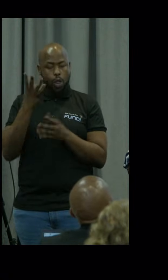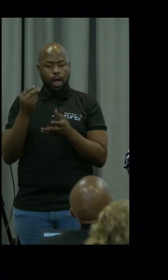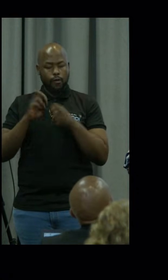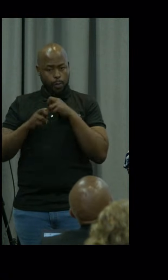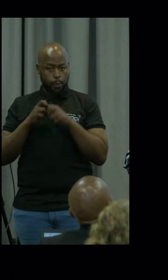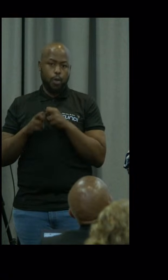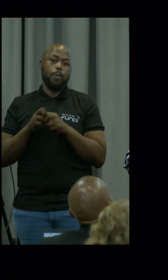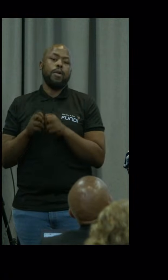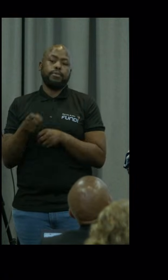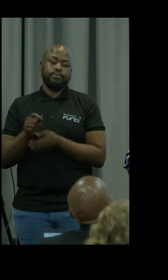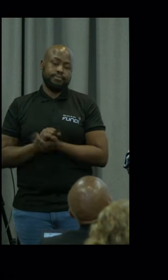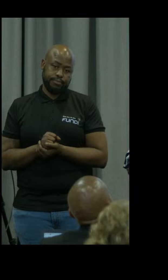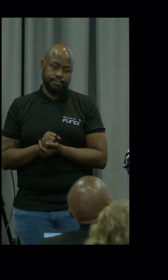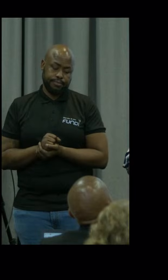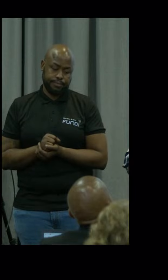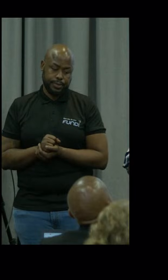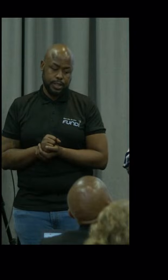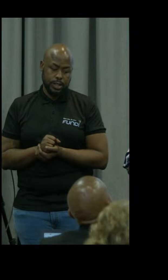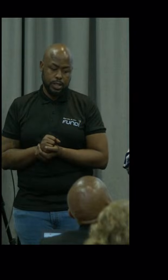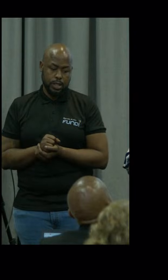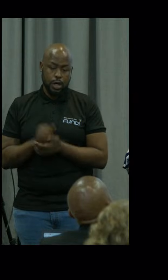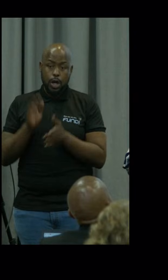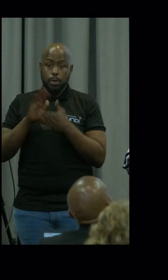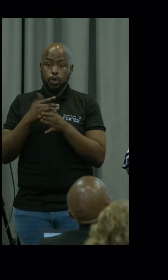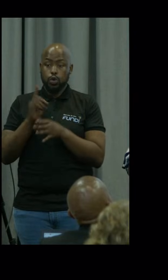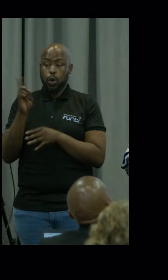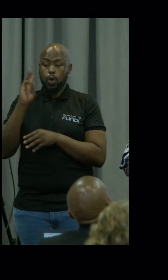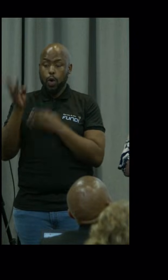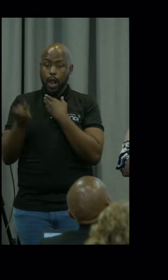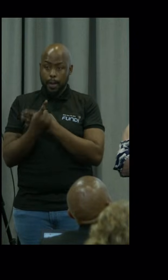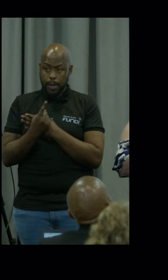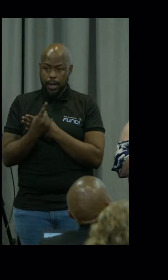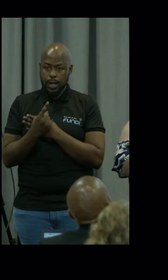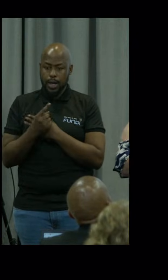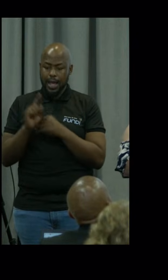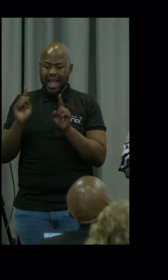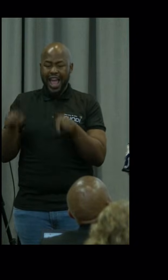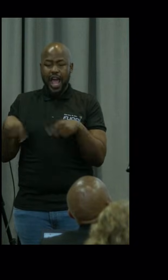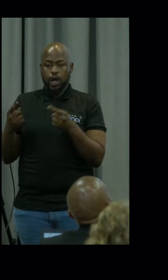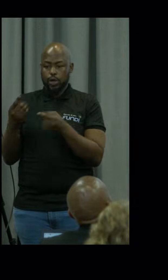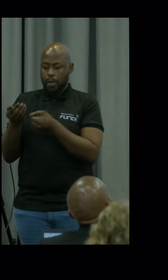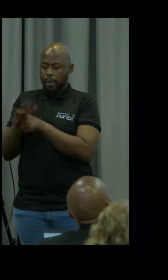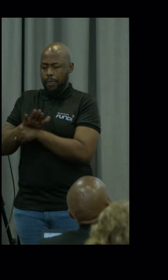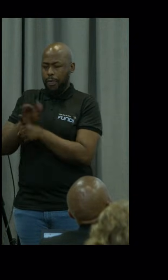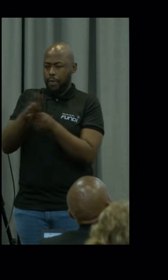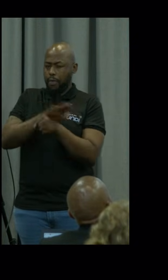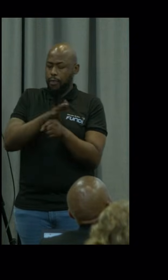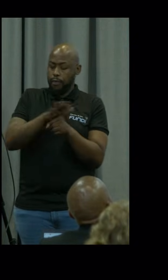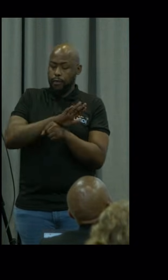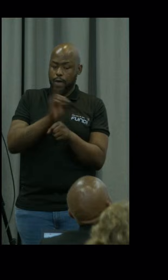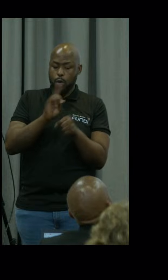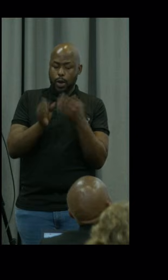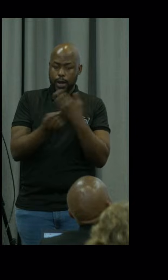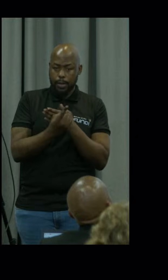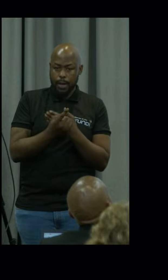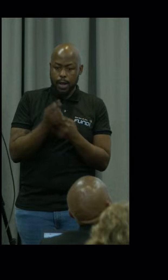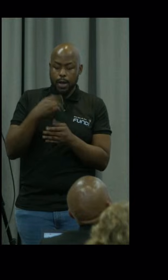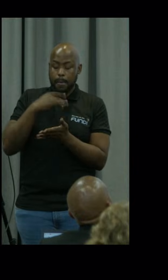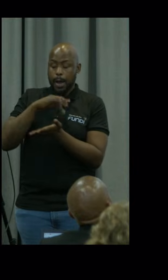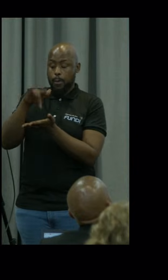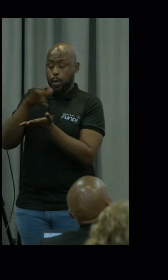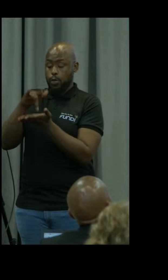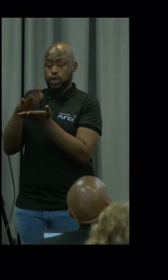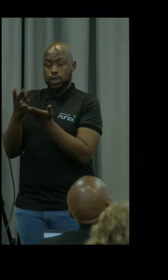during the year. Okay? Because what's going to happen, I'm not going to be able to firstly fill what is happening, my promotional